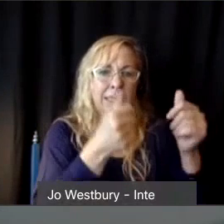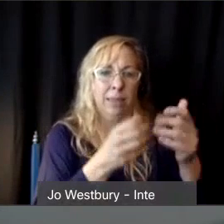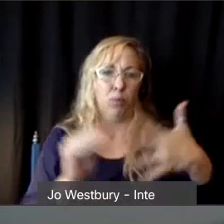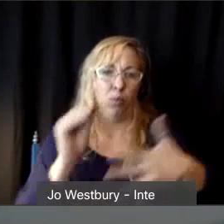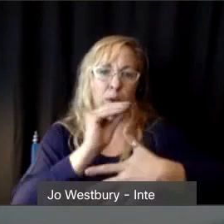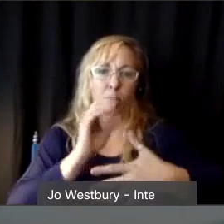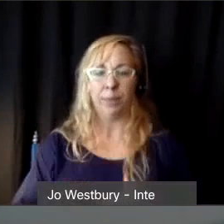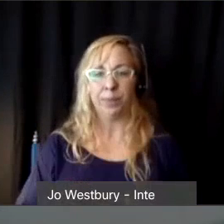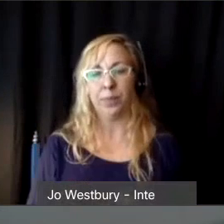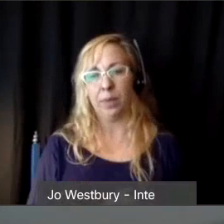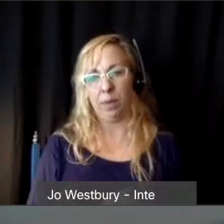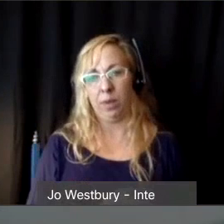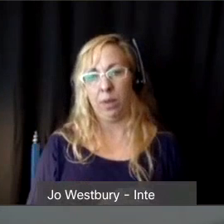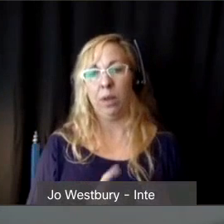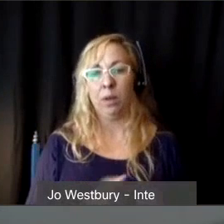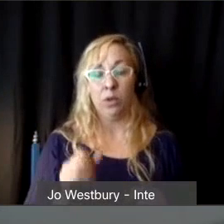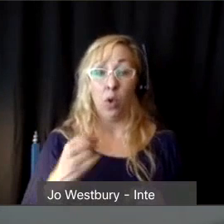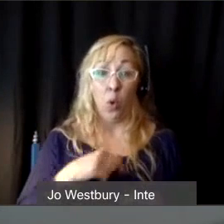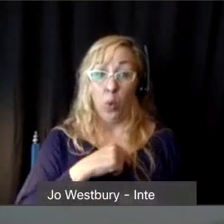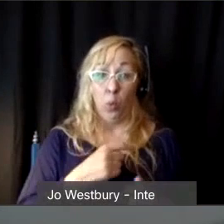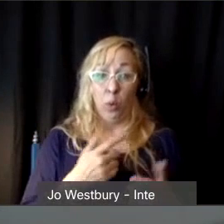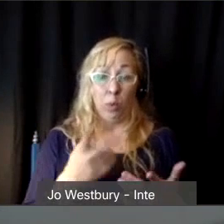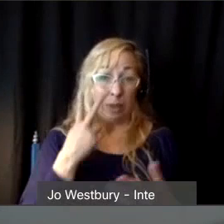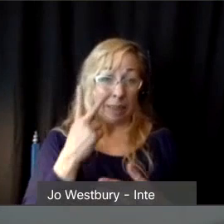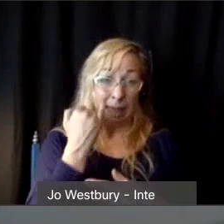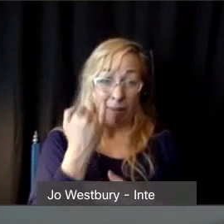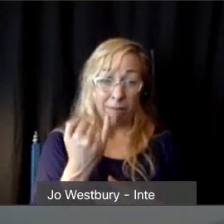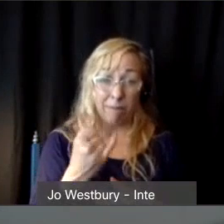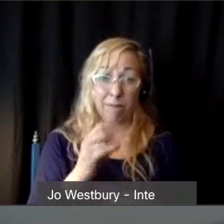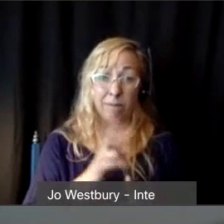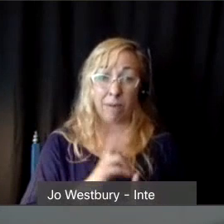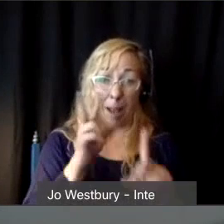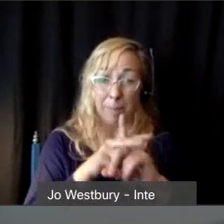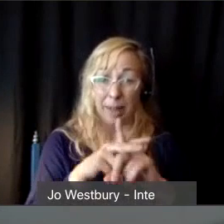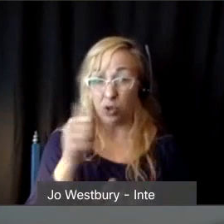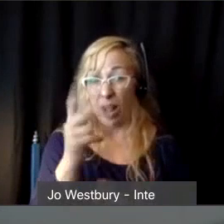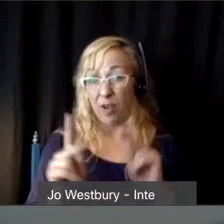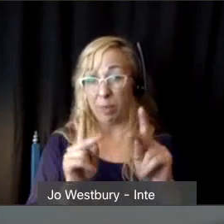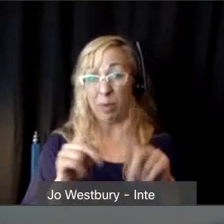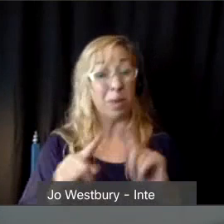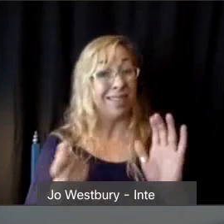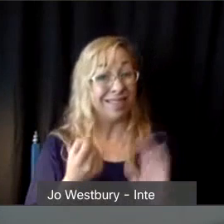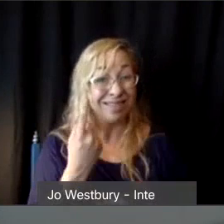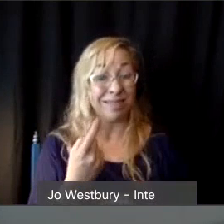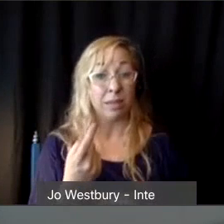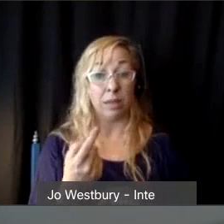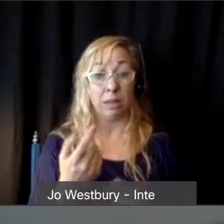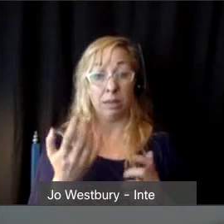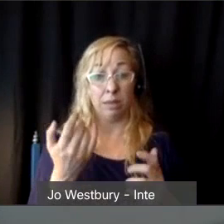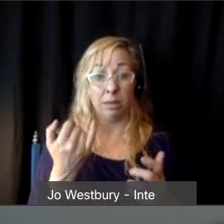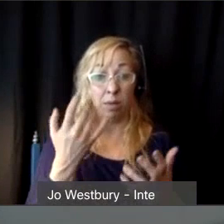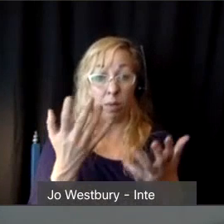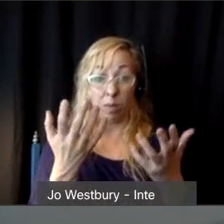at highest risk and does that apply to other folks. But registering for this program is